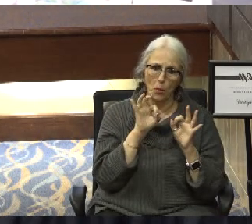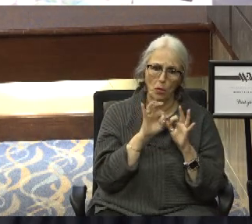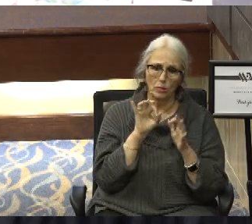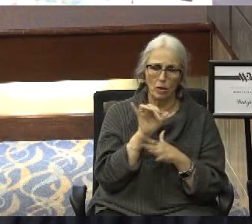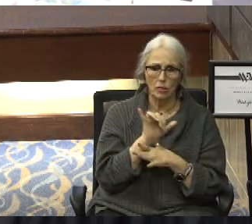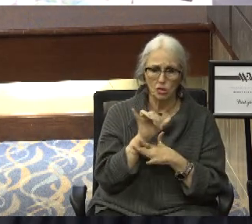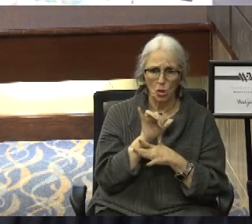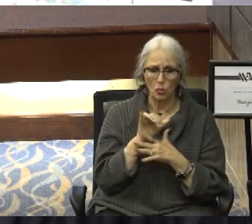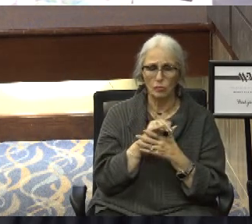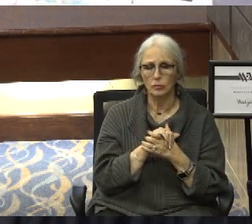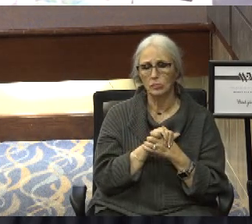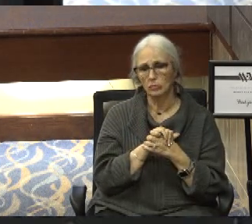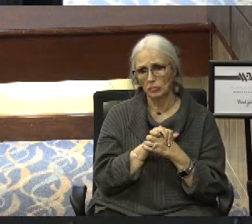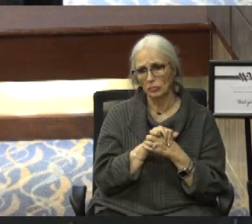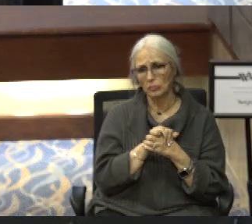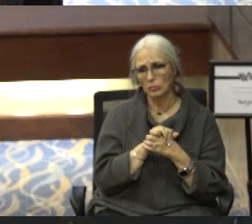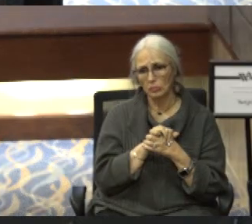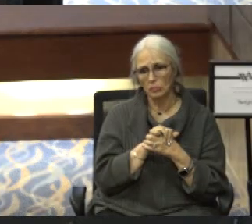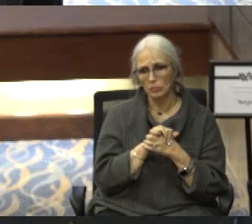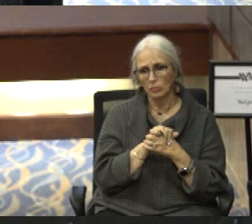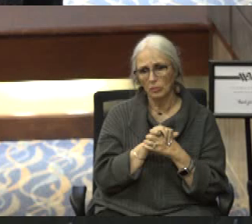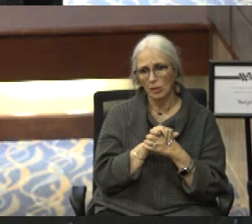glad to hear. Thank you.